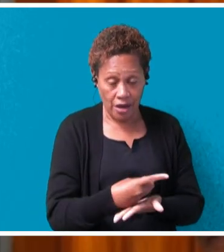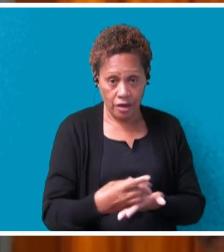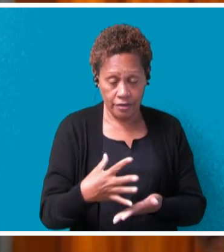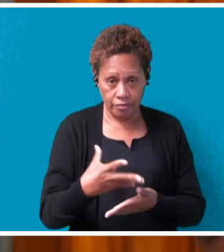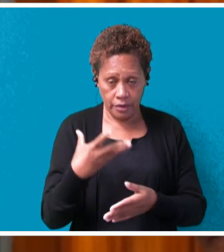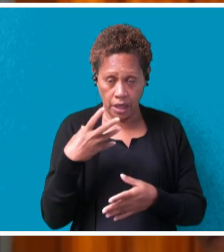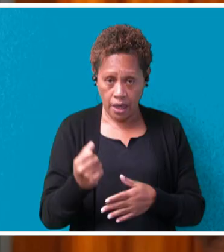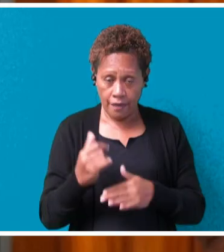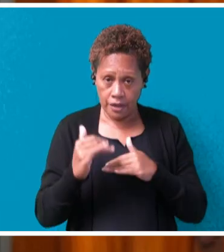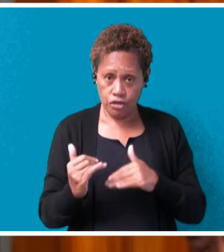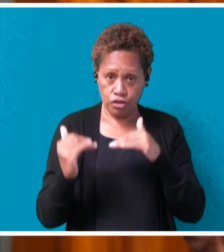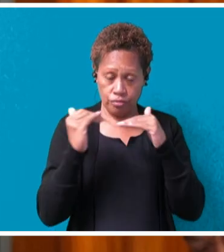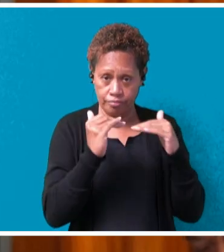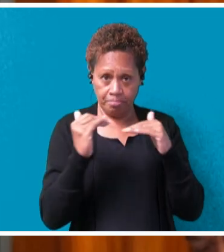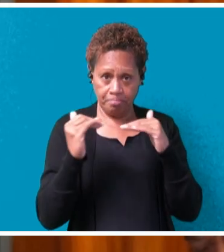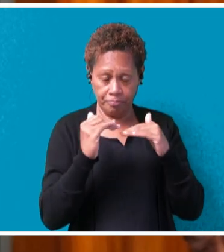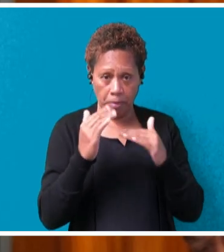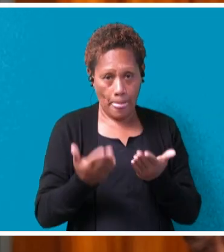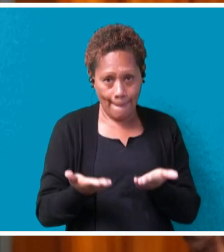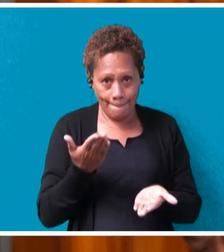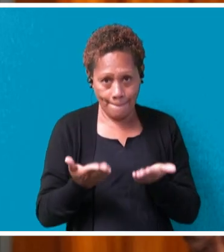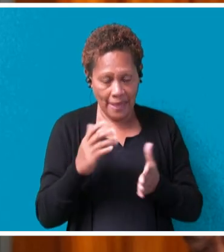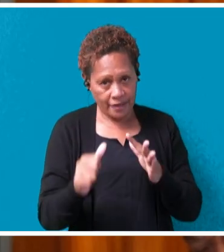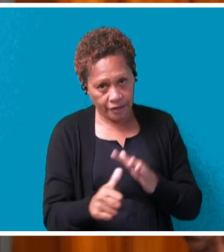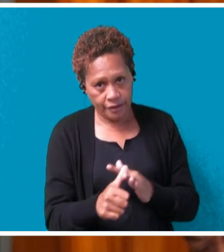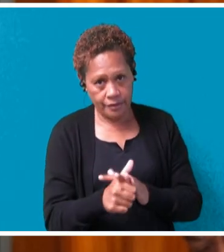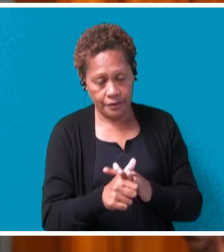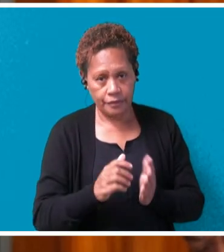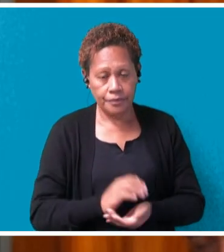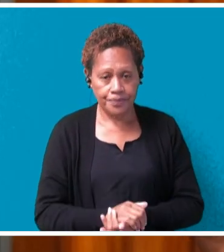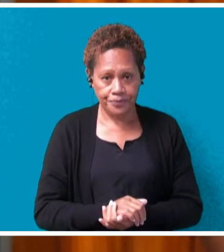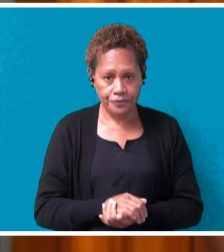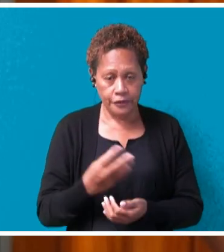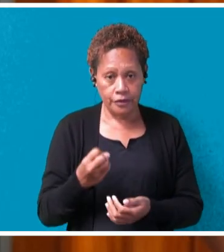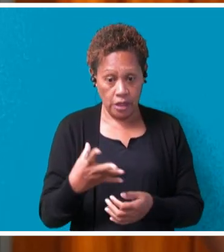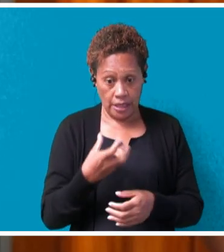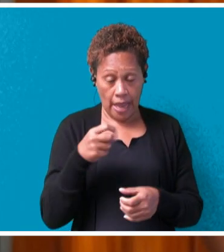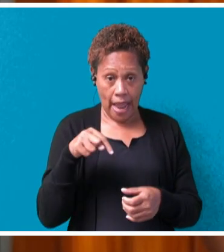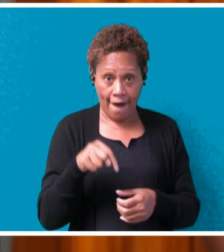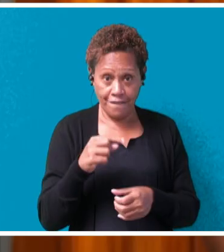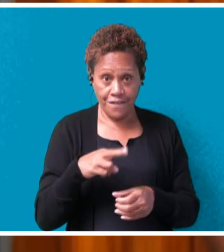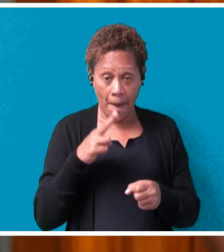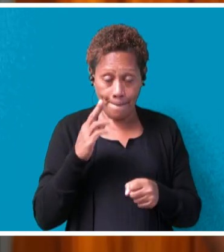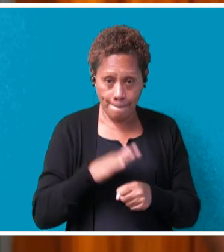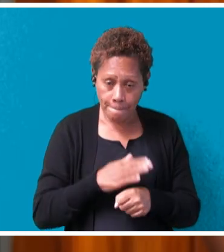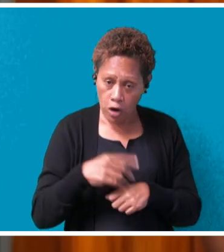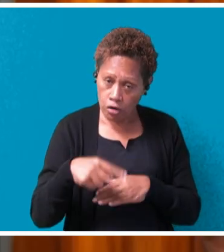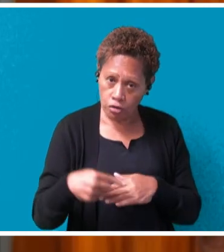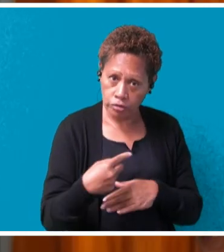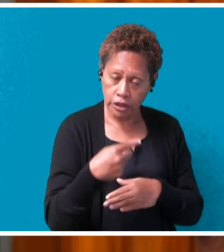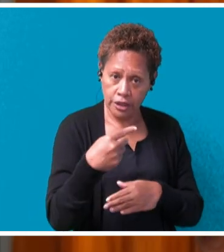fair, balanced, and accessible. Mr. Speaker, sir, legislative reform is complemented by the ongoing